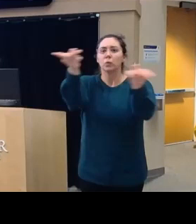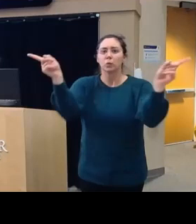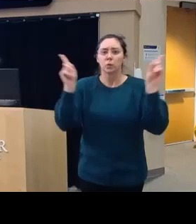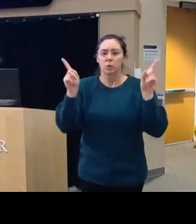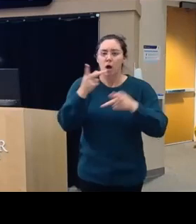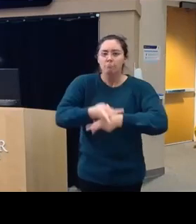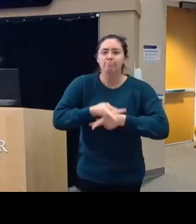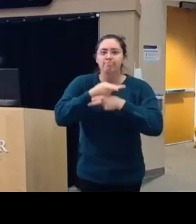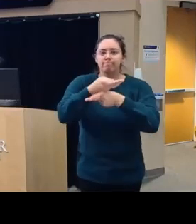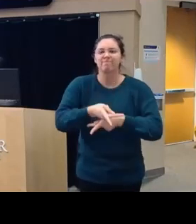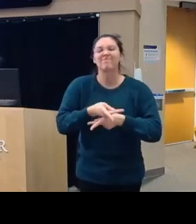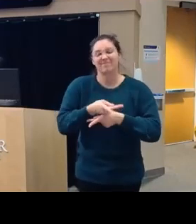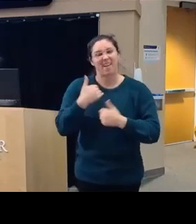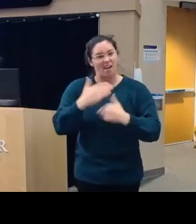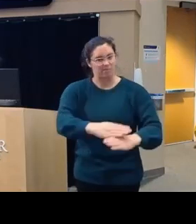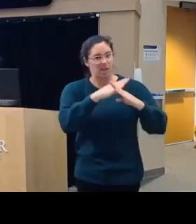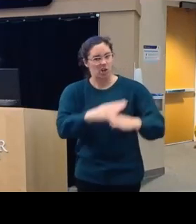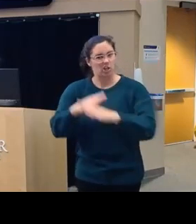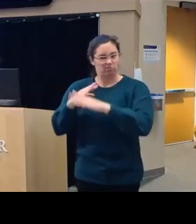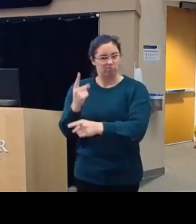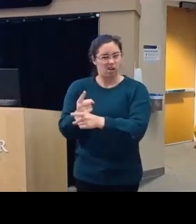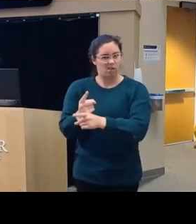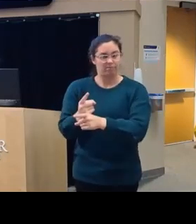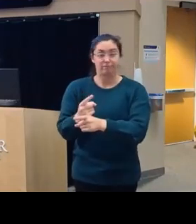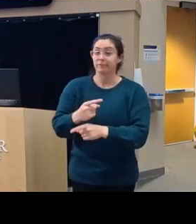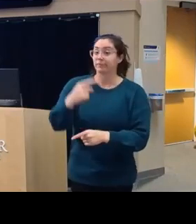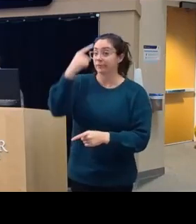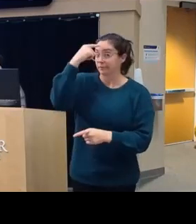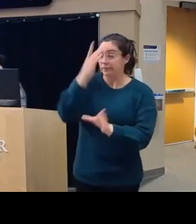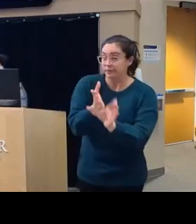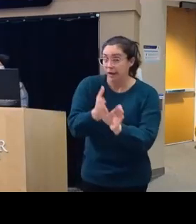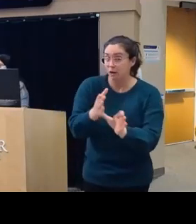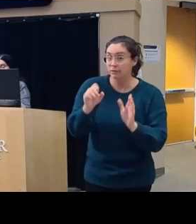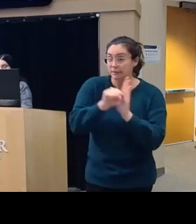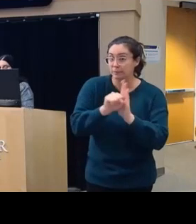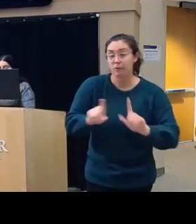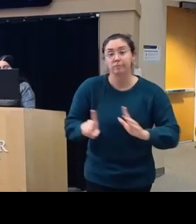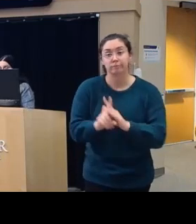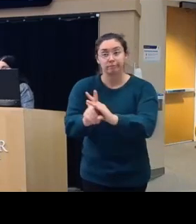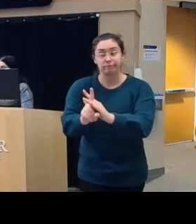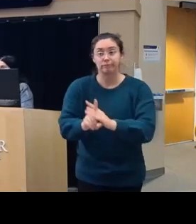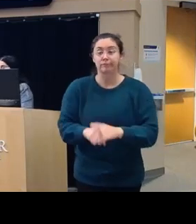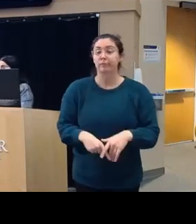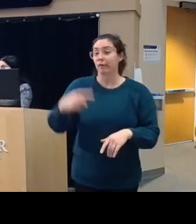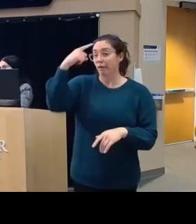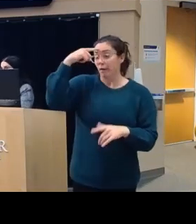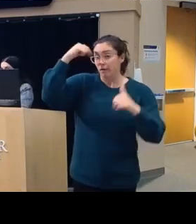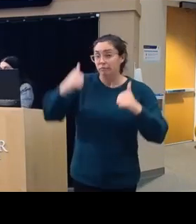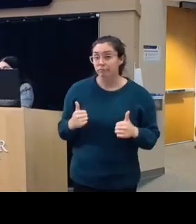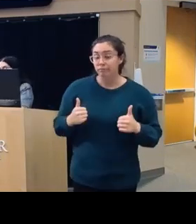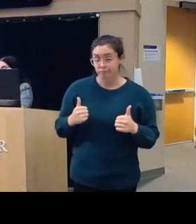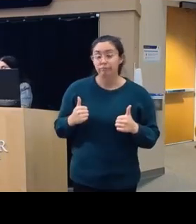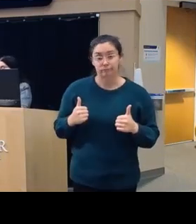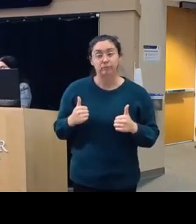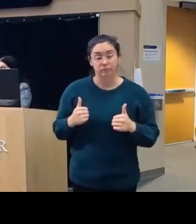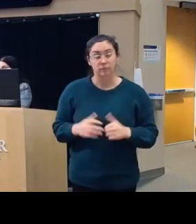taking care of, there are barriers to that, right? So people have psychiatric symptoms that are ongoing. They may have cognitive impairment. I already showed you